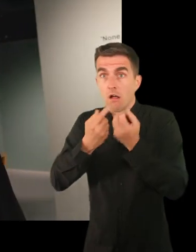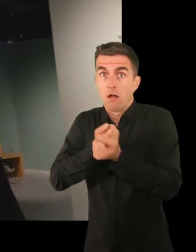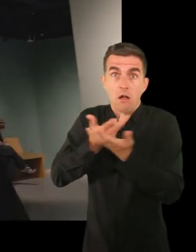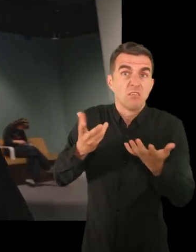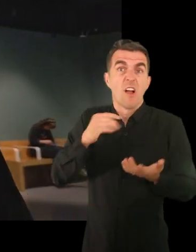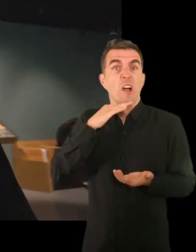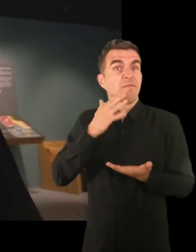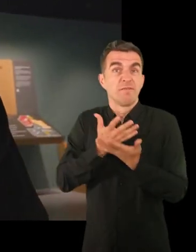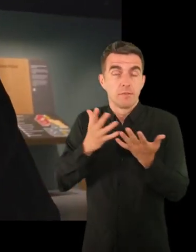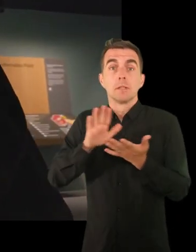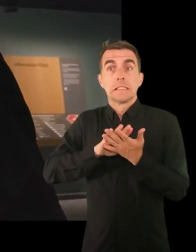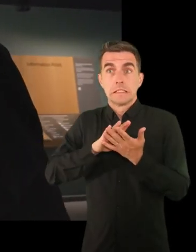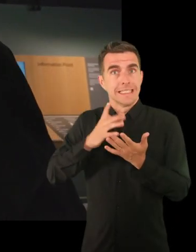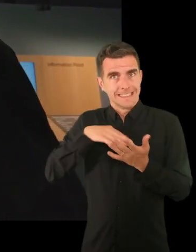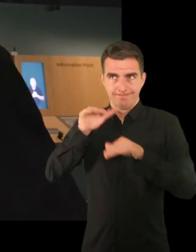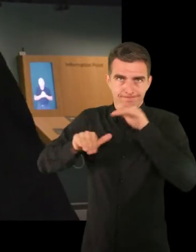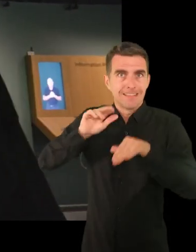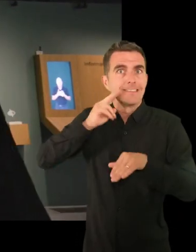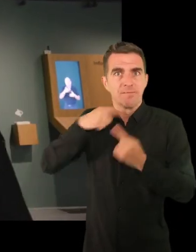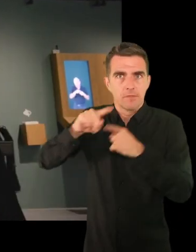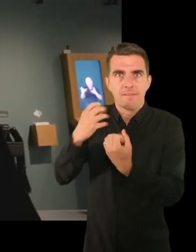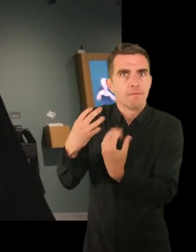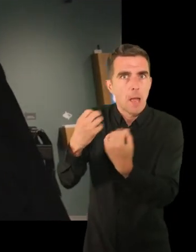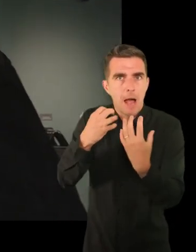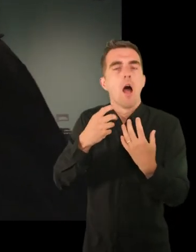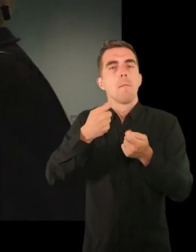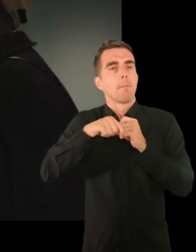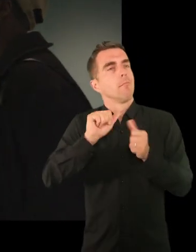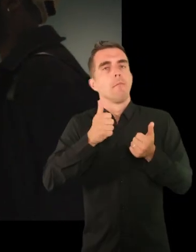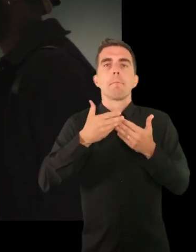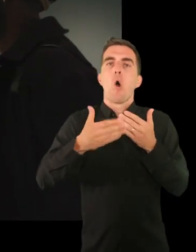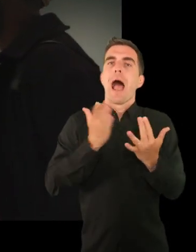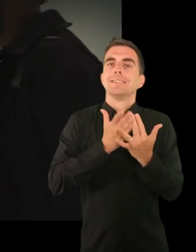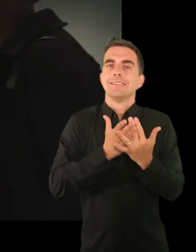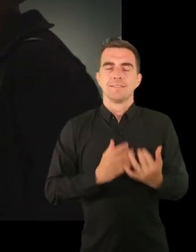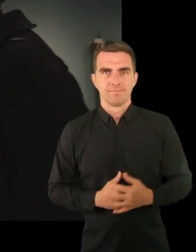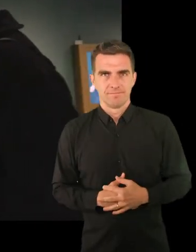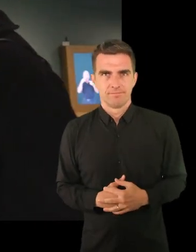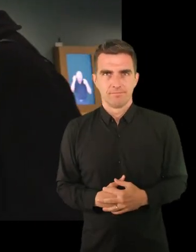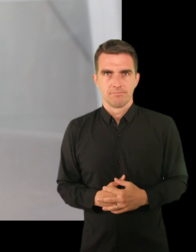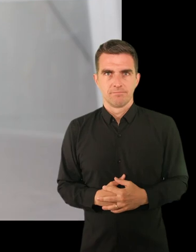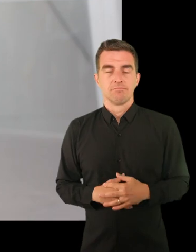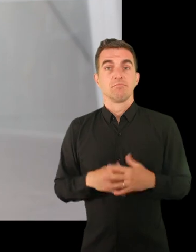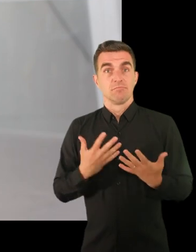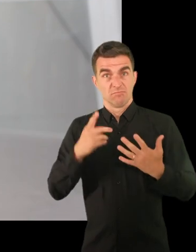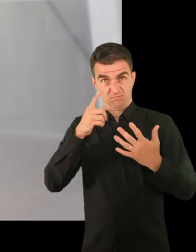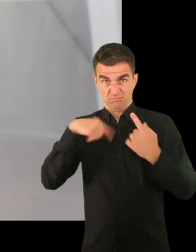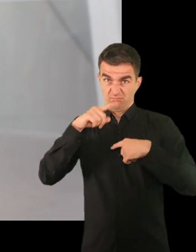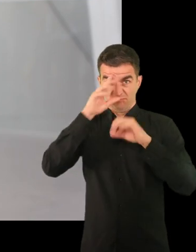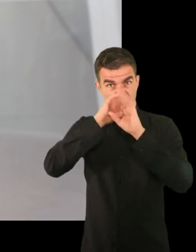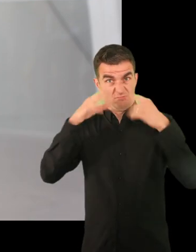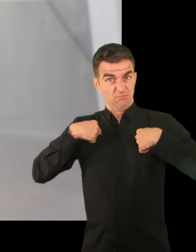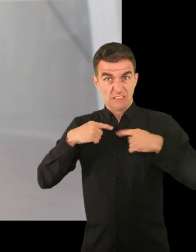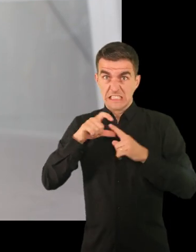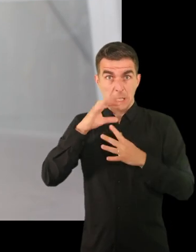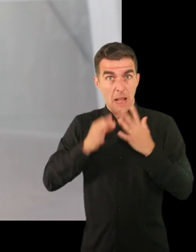And so if you are to enable deaf people to give the feedback, then that would make things more accessible. Christopher studies an exhibit. We are not